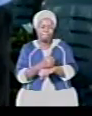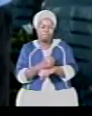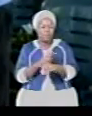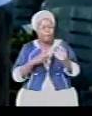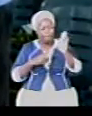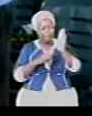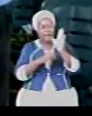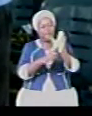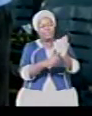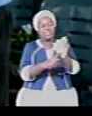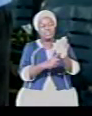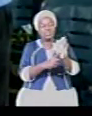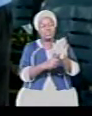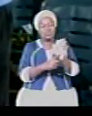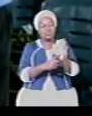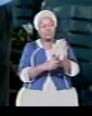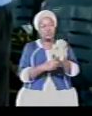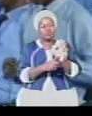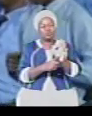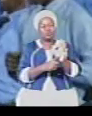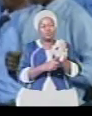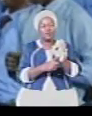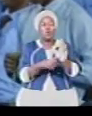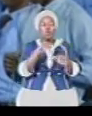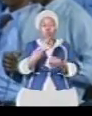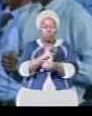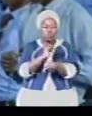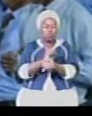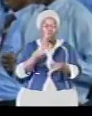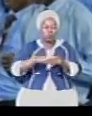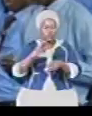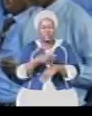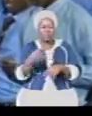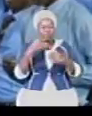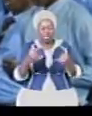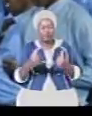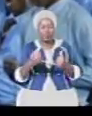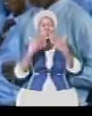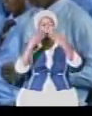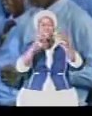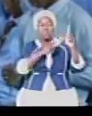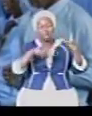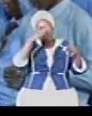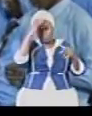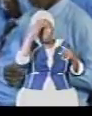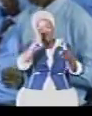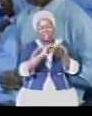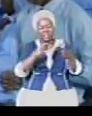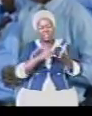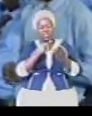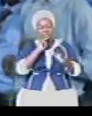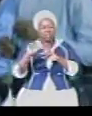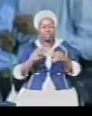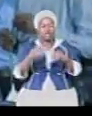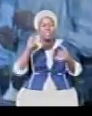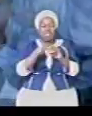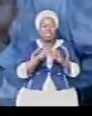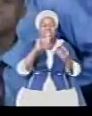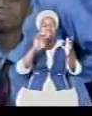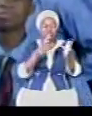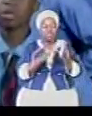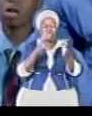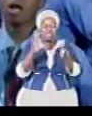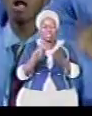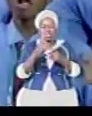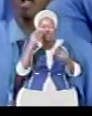Manifestation. Operation right now. Thank you, Lord, because we know it is done. In Jesus'